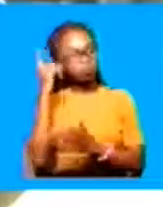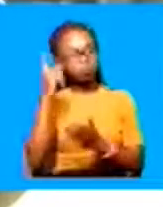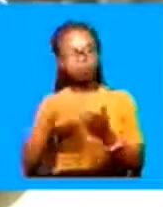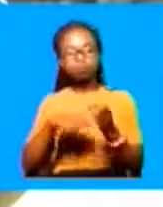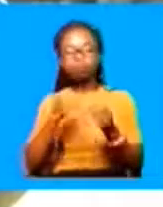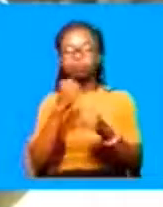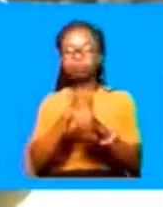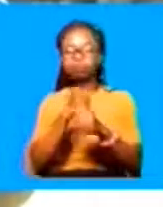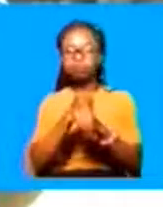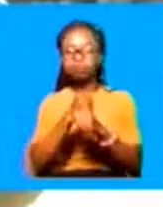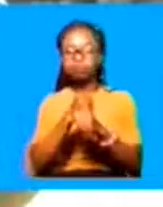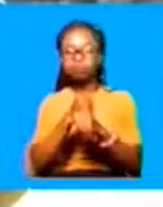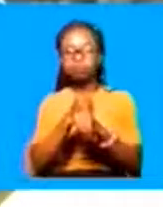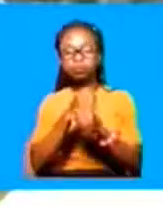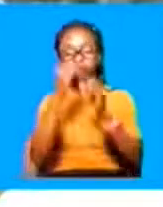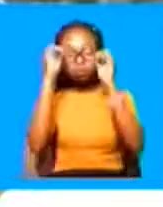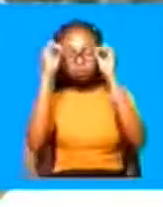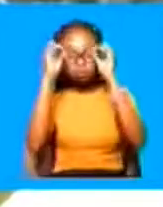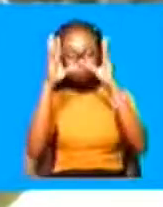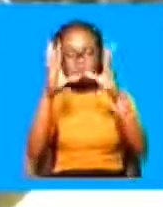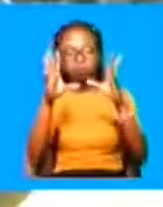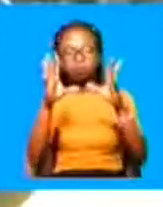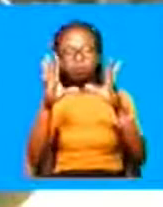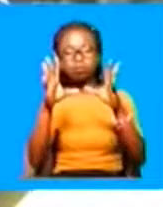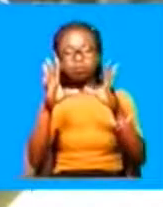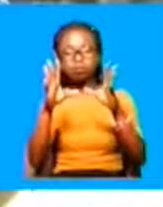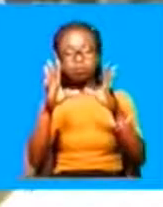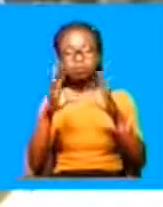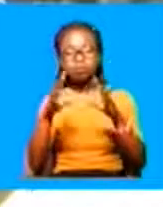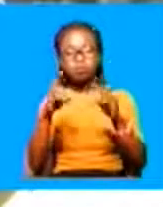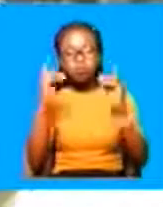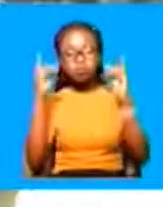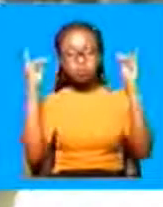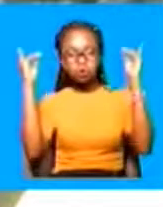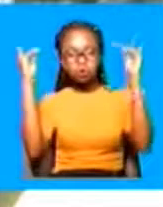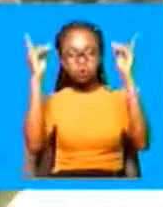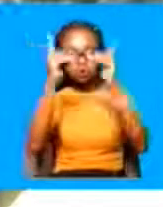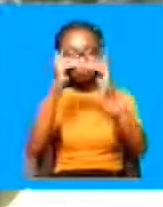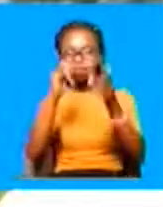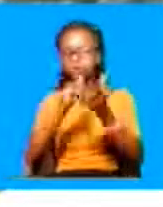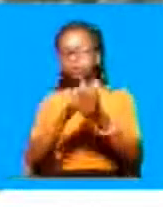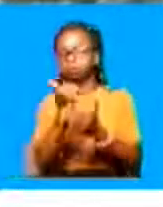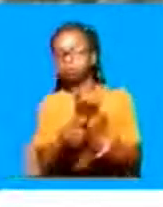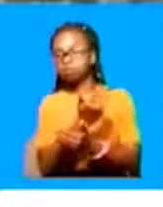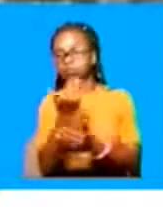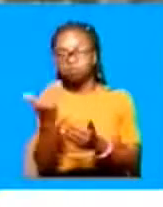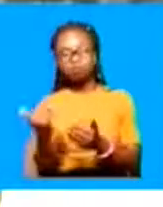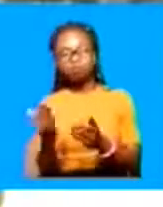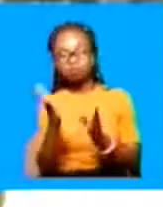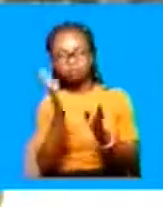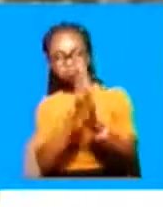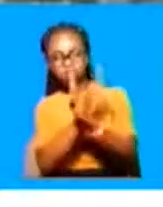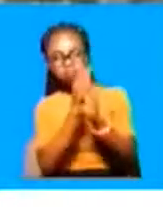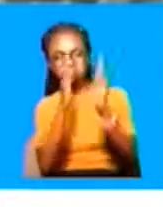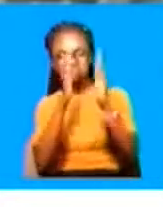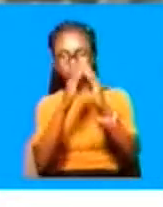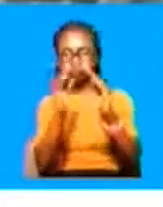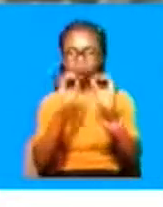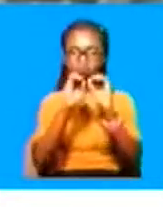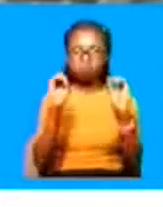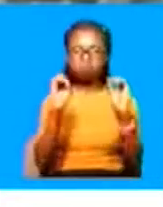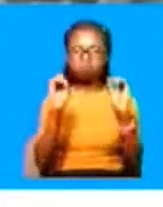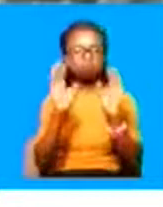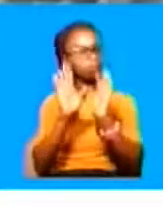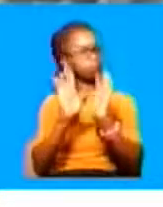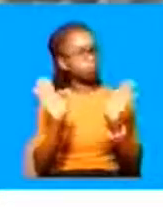She can be enlightened. We have decided that Wanda is not going to be put inside the house. We're not going to